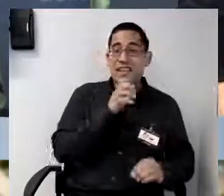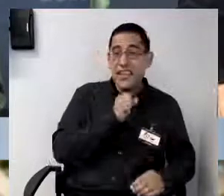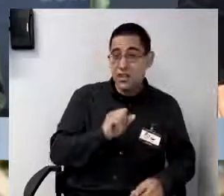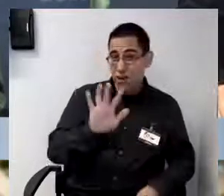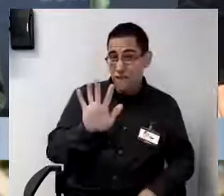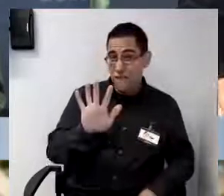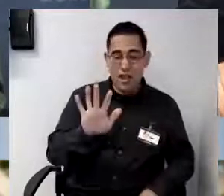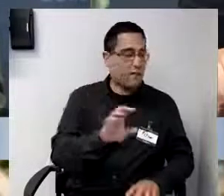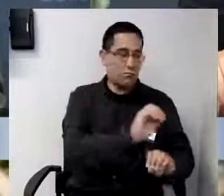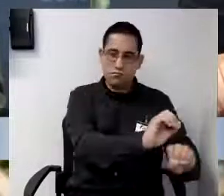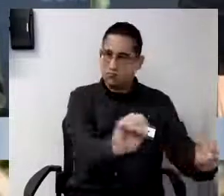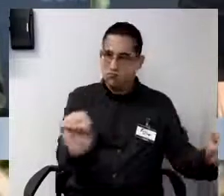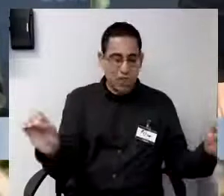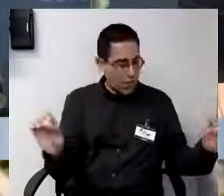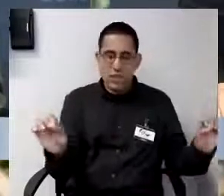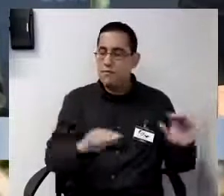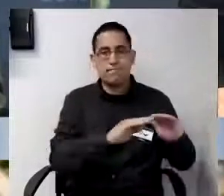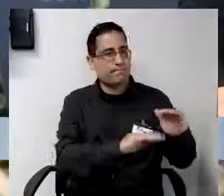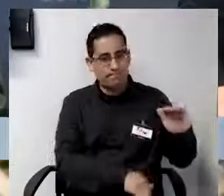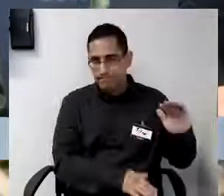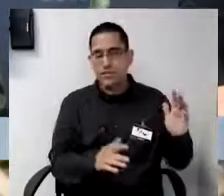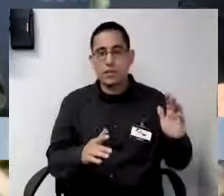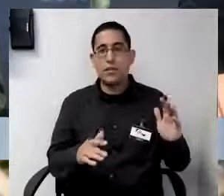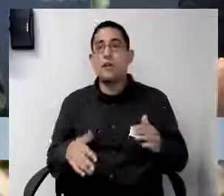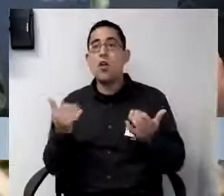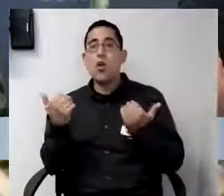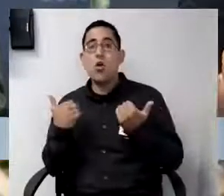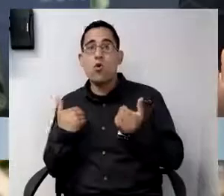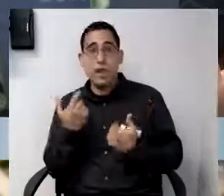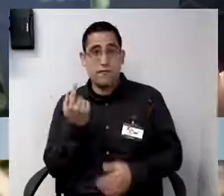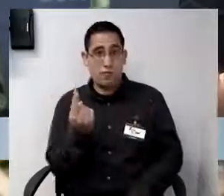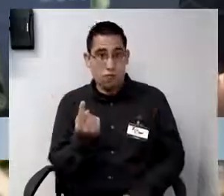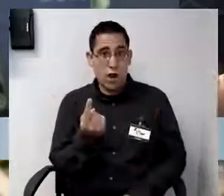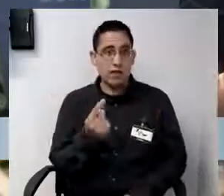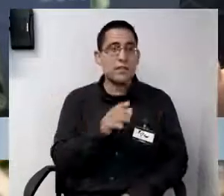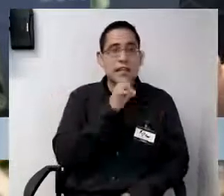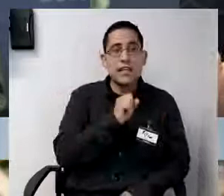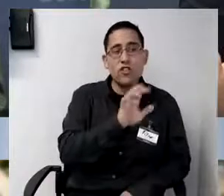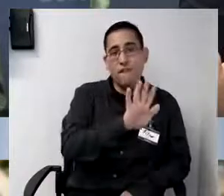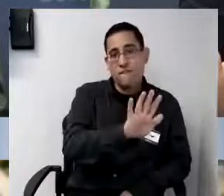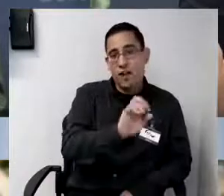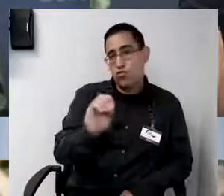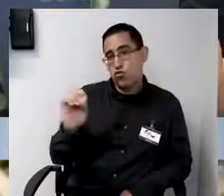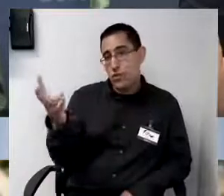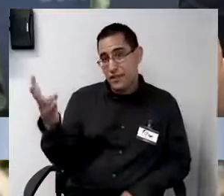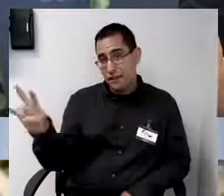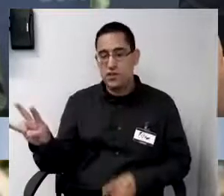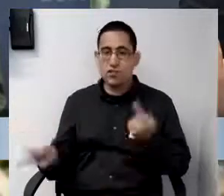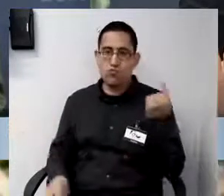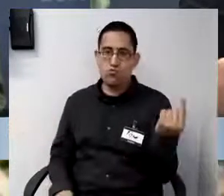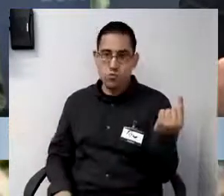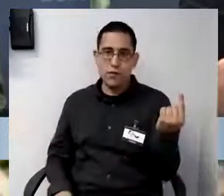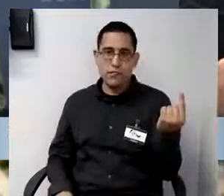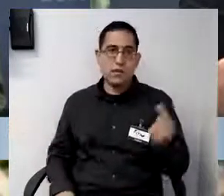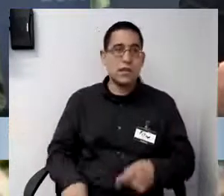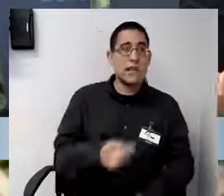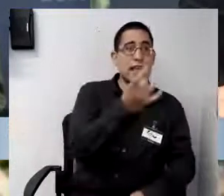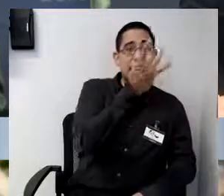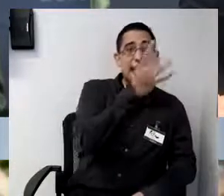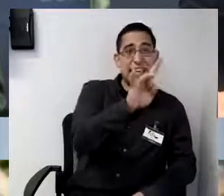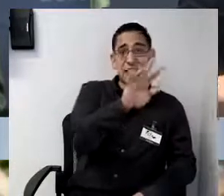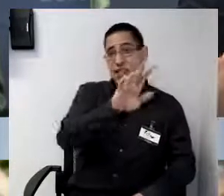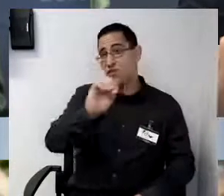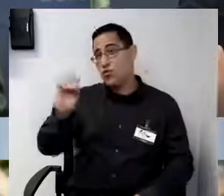one that is between 5 and 17. We have 5 patients that are between the ages of 18 and